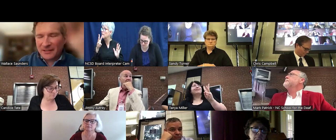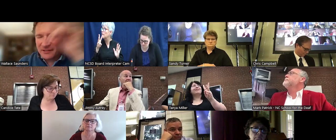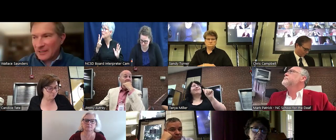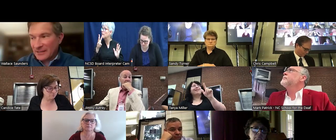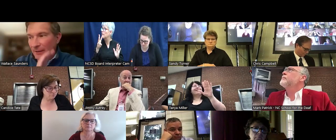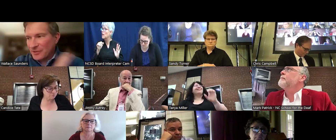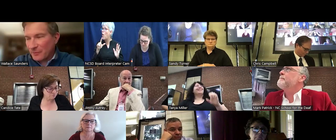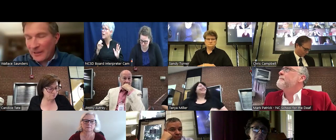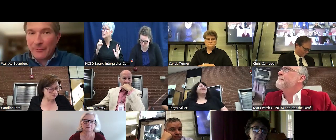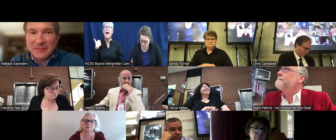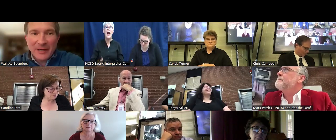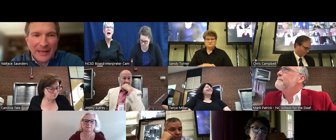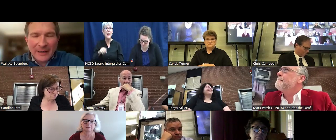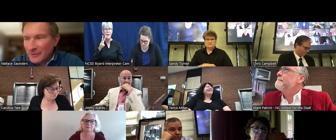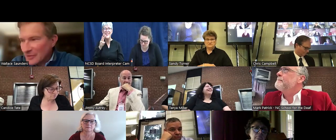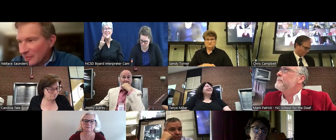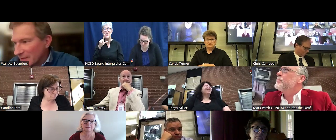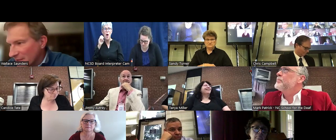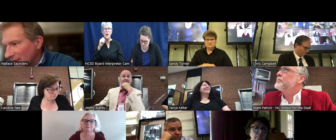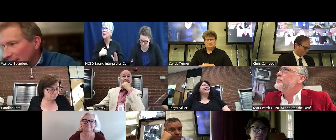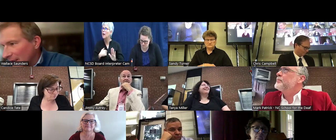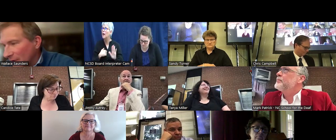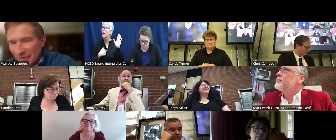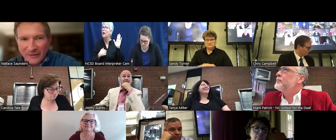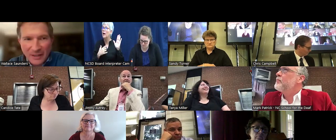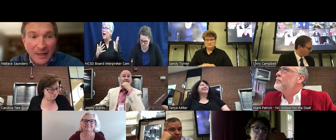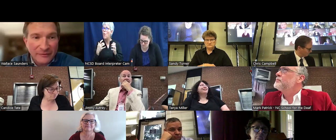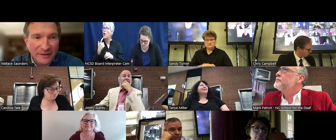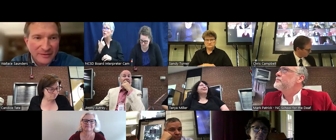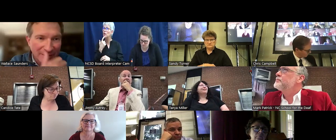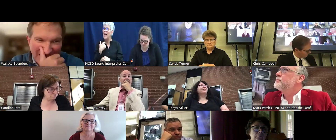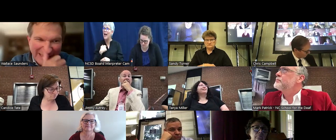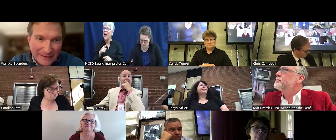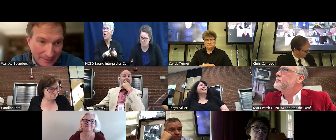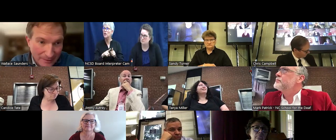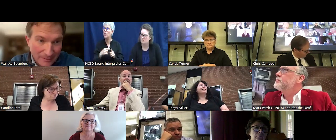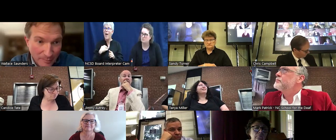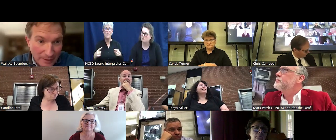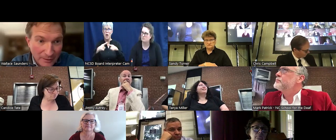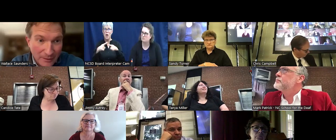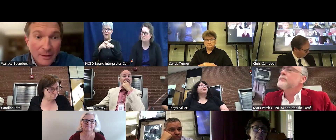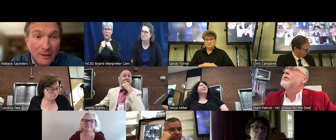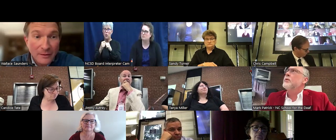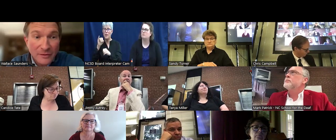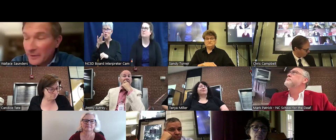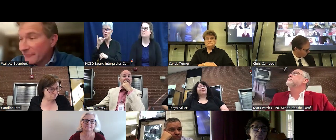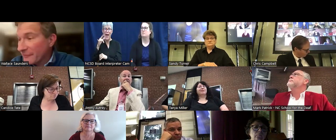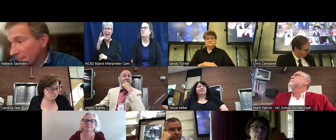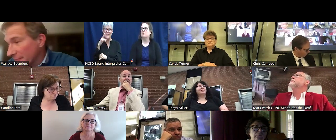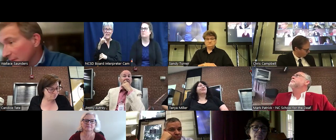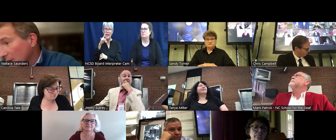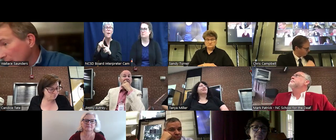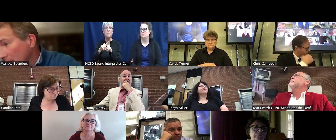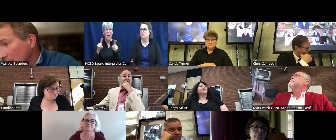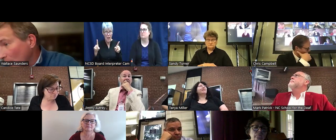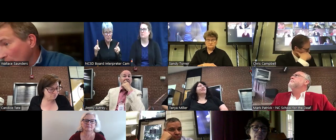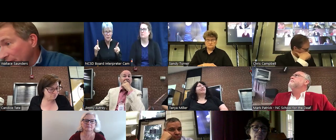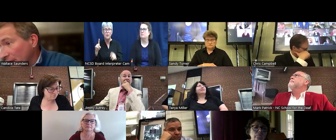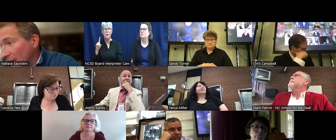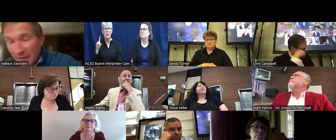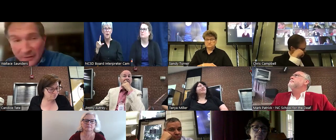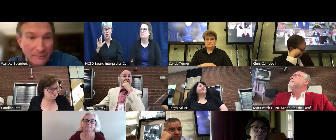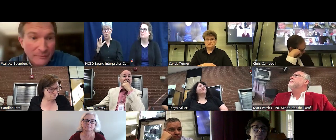Hi, it's Wallace. When I raised my hand, I was going to say that I also have a conflict on the 18th, but the 25th